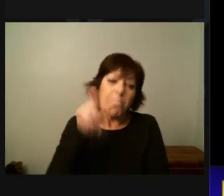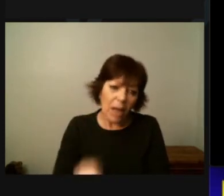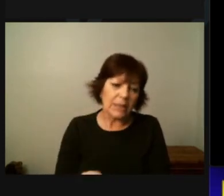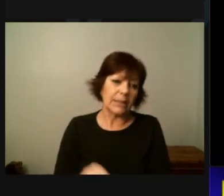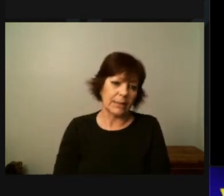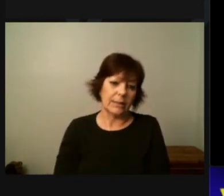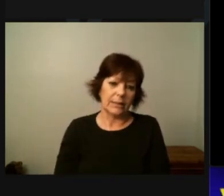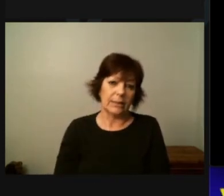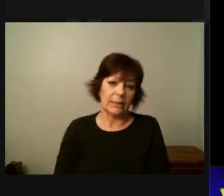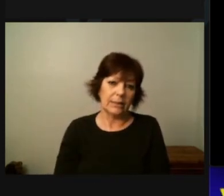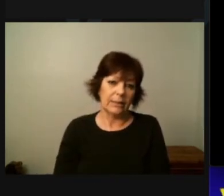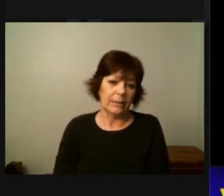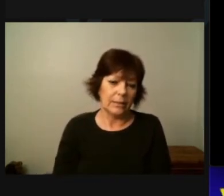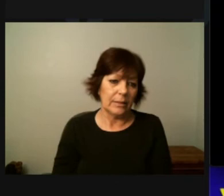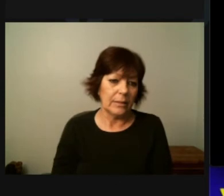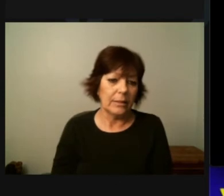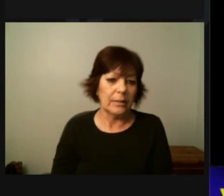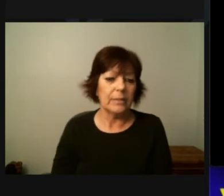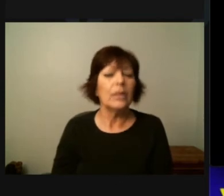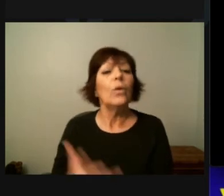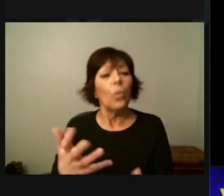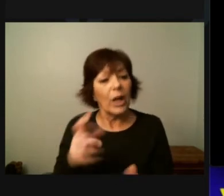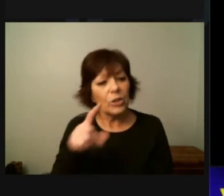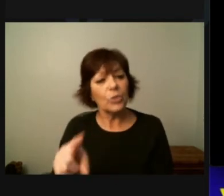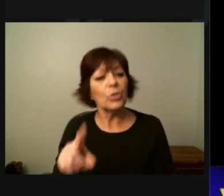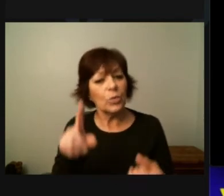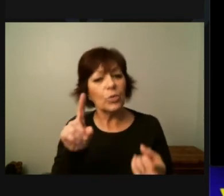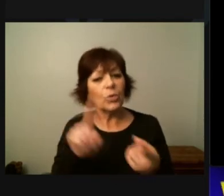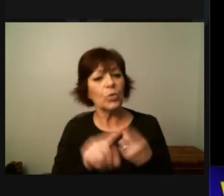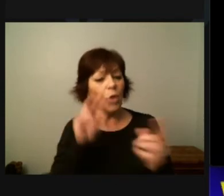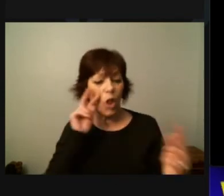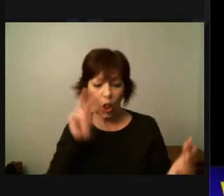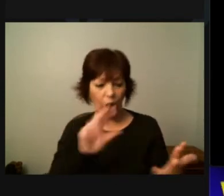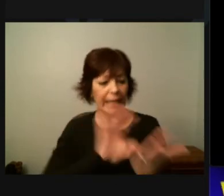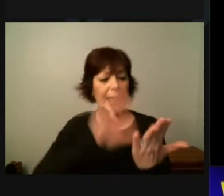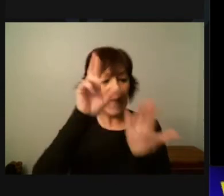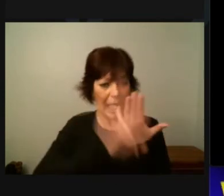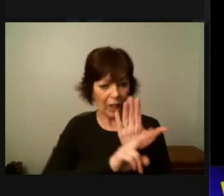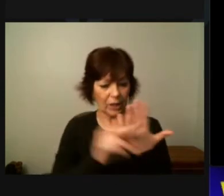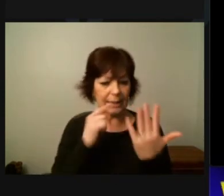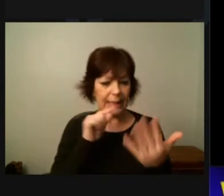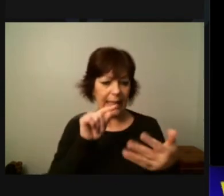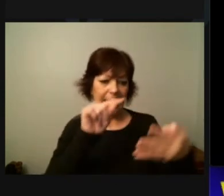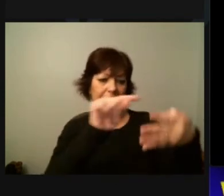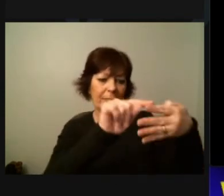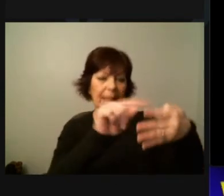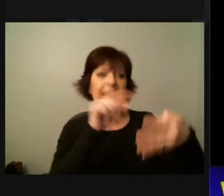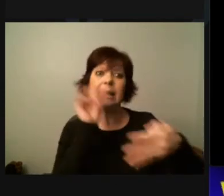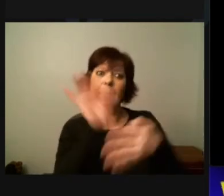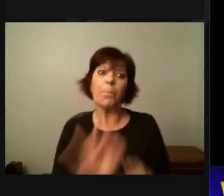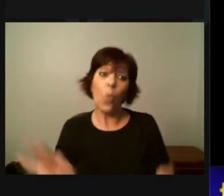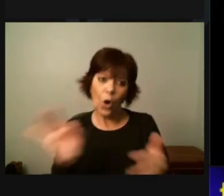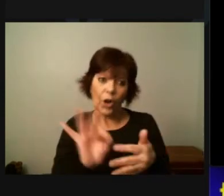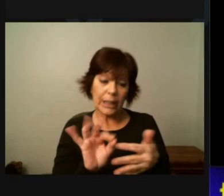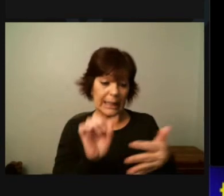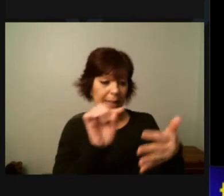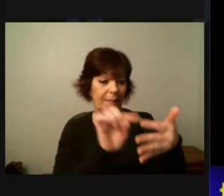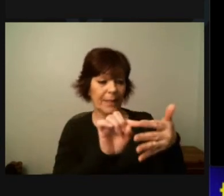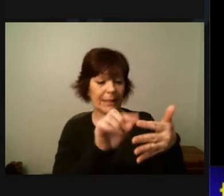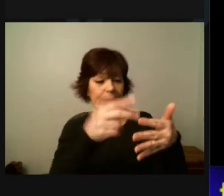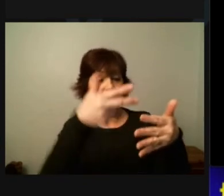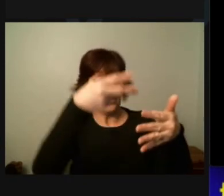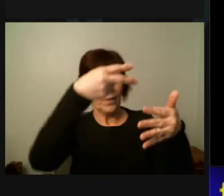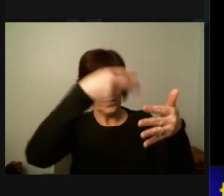can't make it in those days. We want you to look at your calendar. We want you to say, this is an important vaccine for myself and